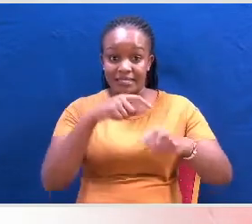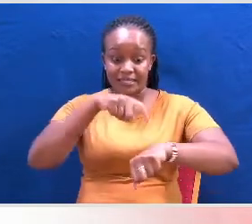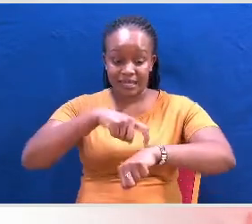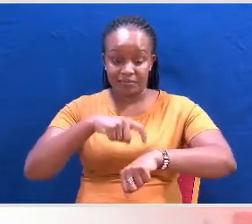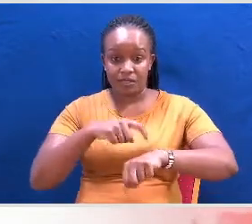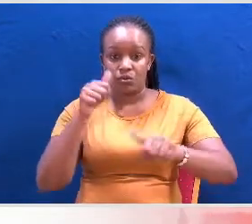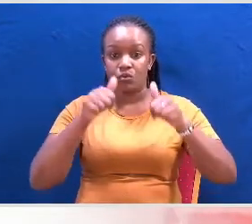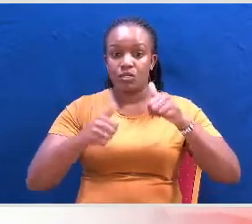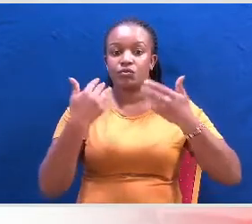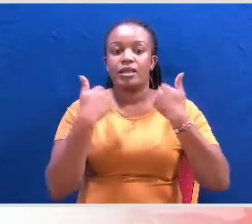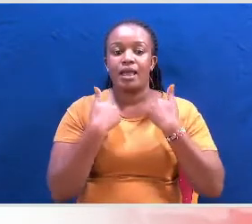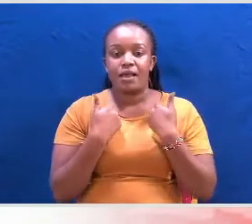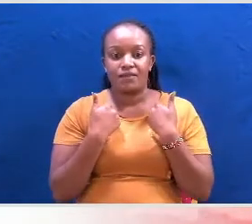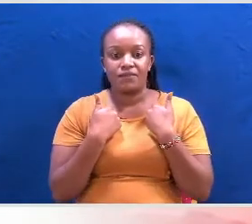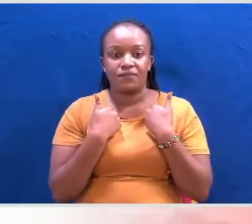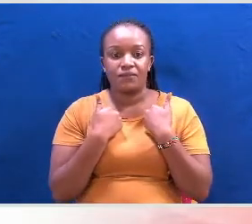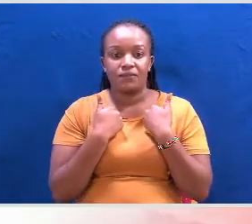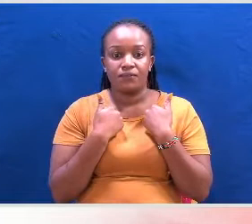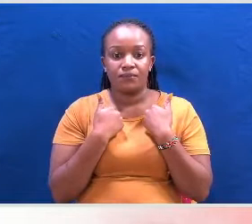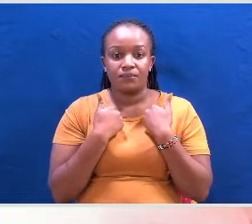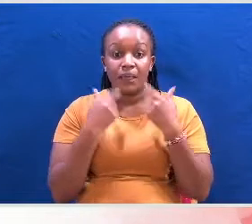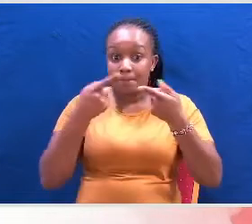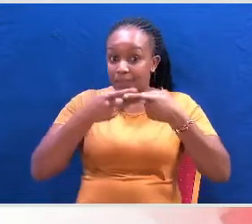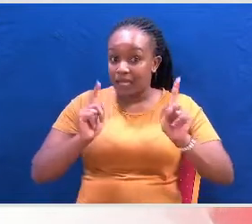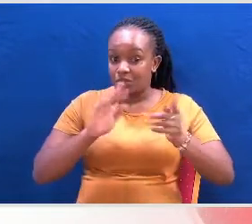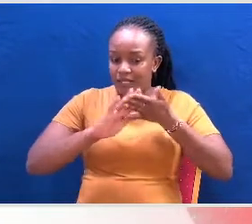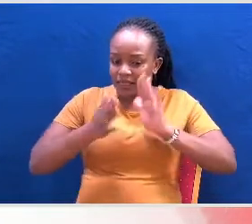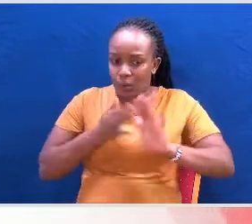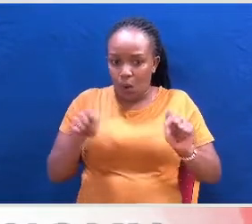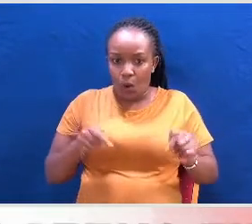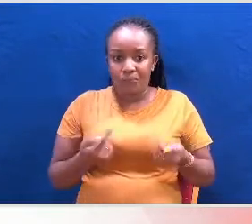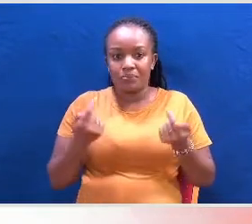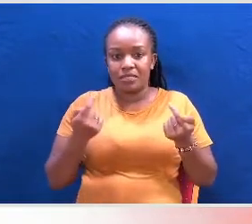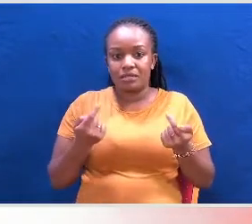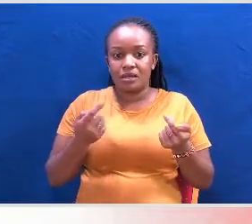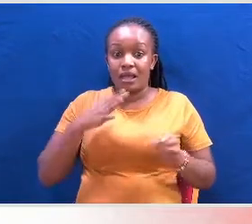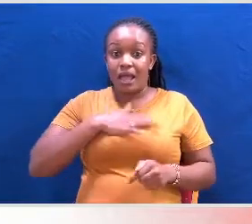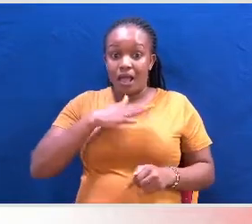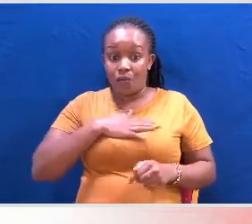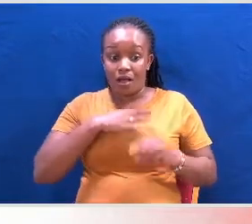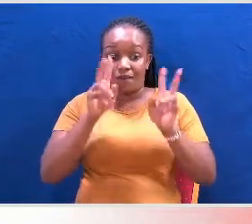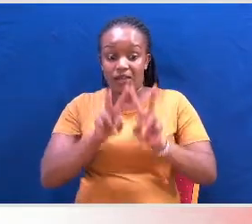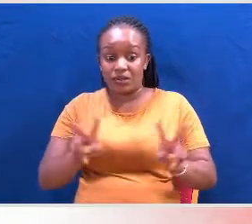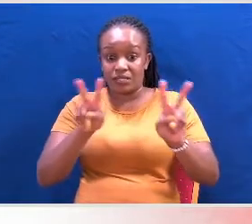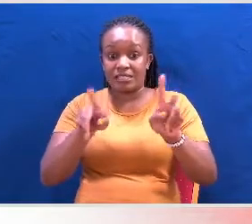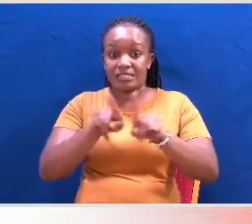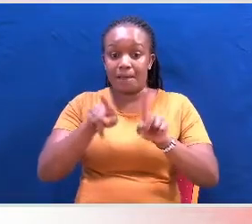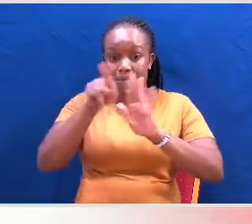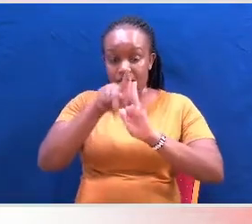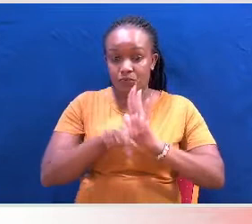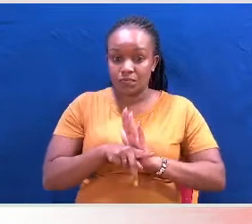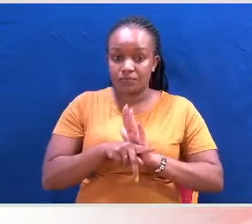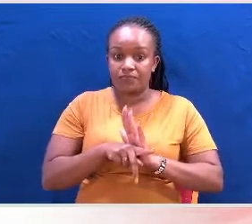we find ourselves in, but without compromising our shared values and principles. Facing